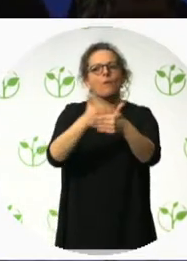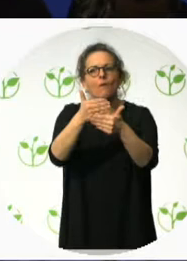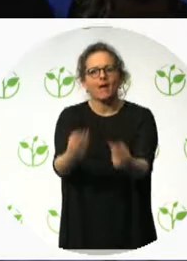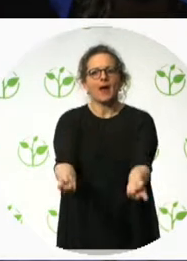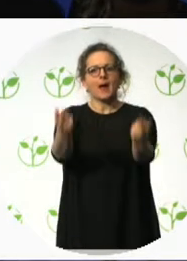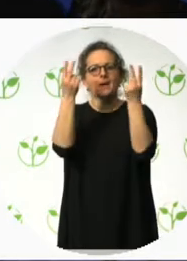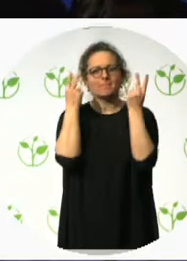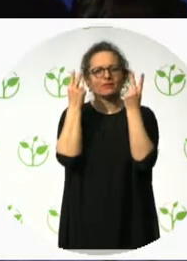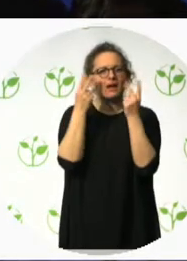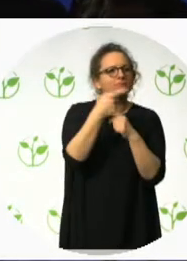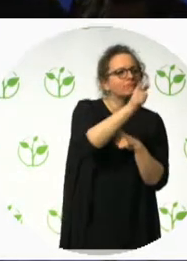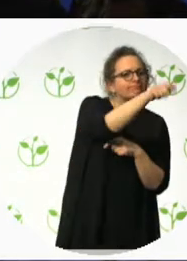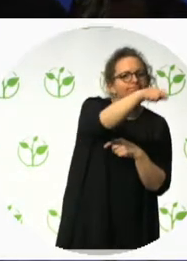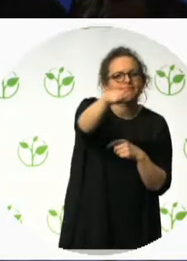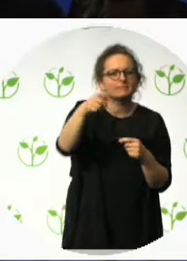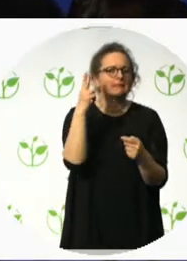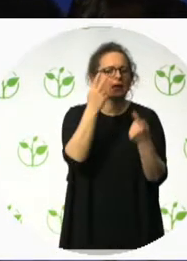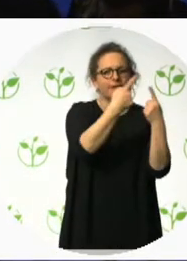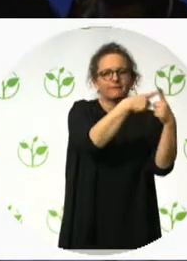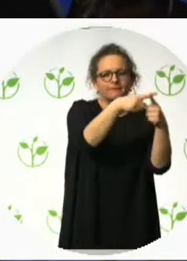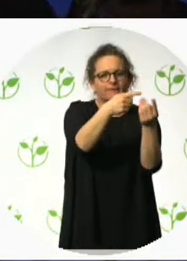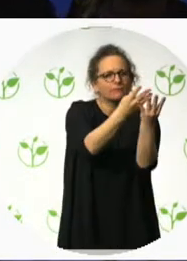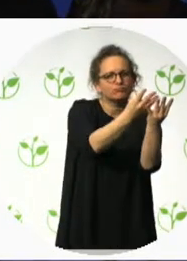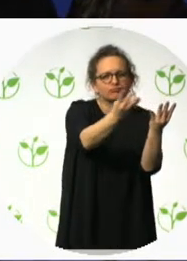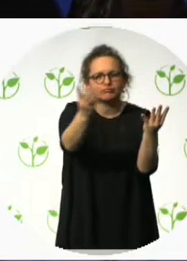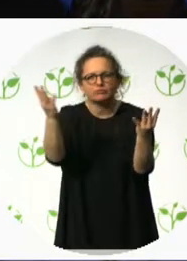new occupational fields for